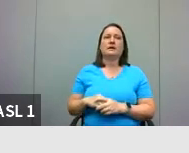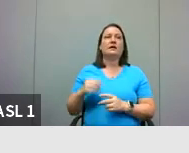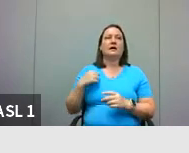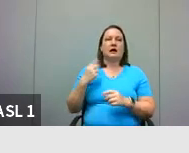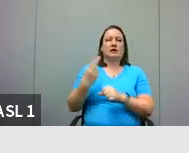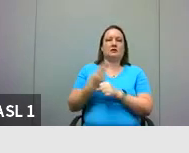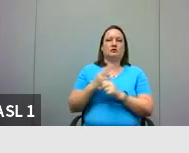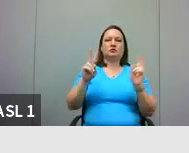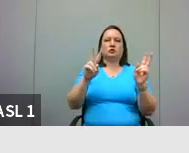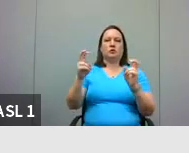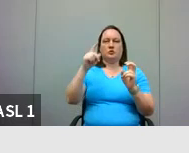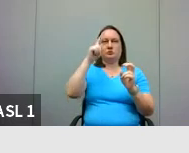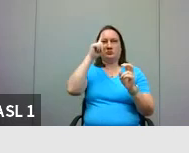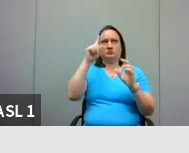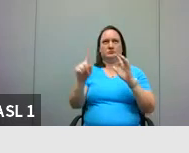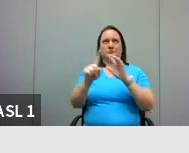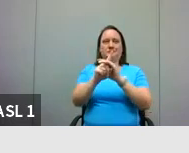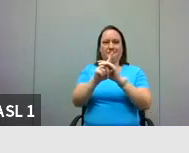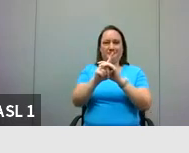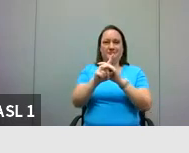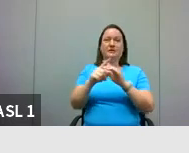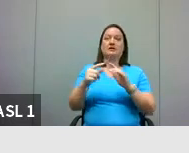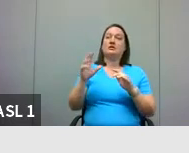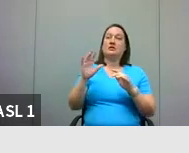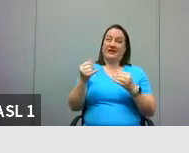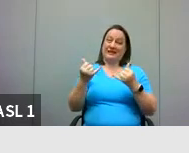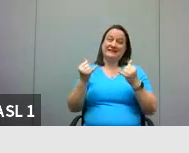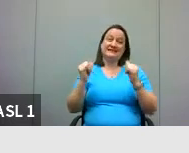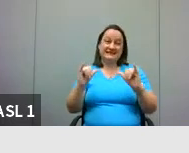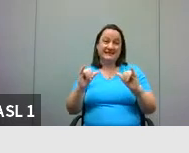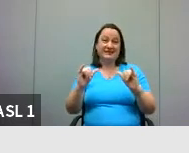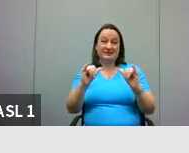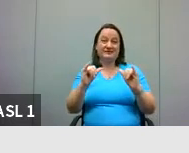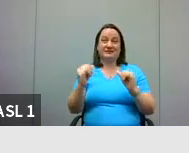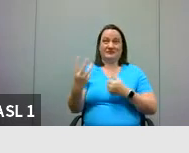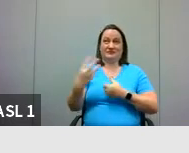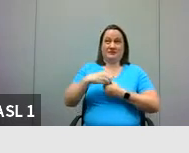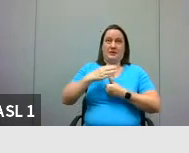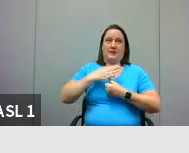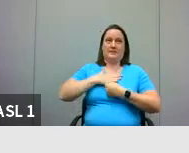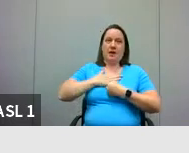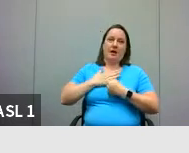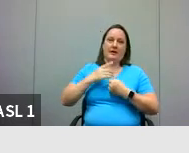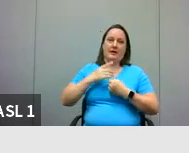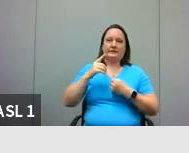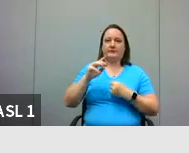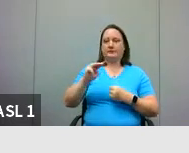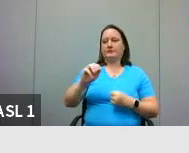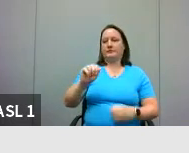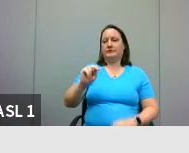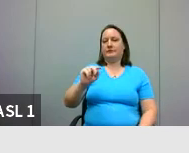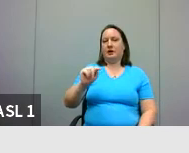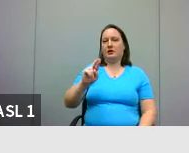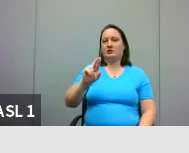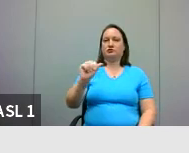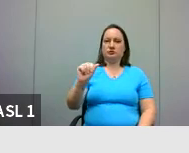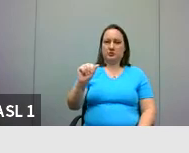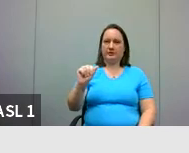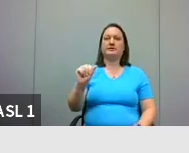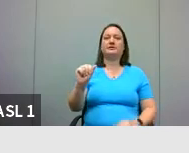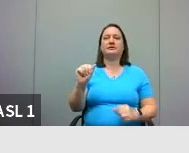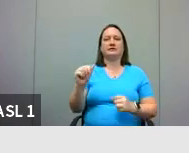to mind that has continued to be part of my mantra for the last many months. And